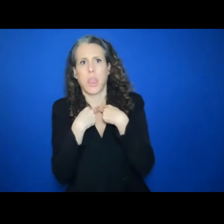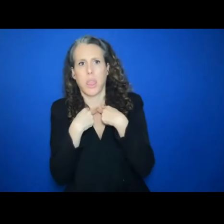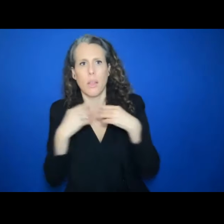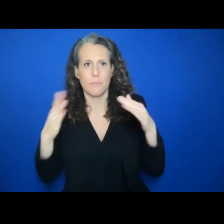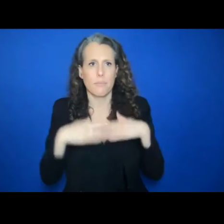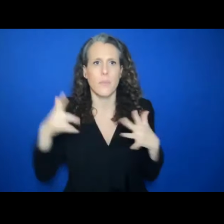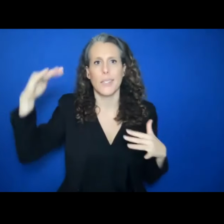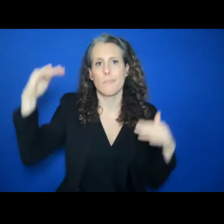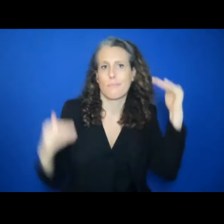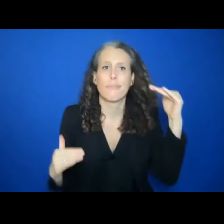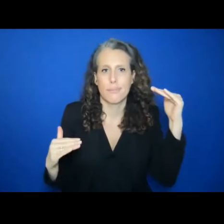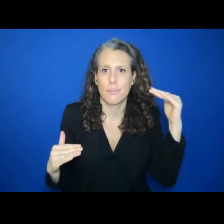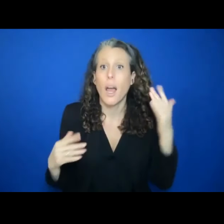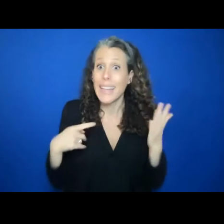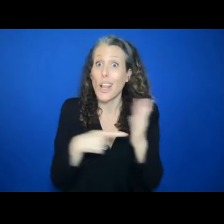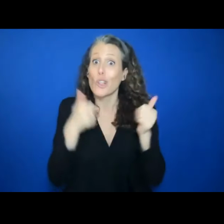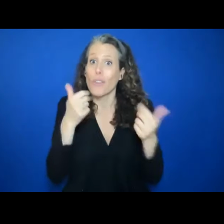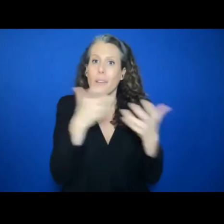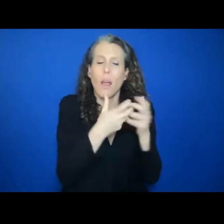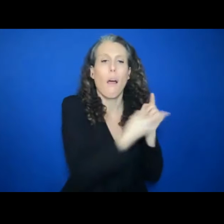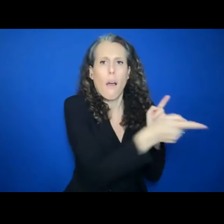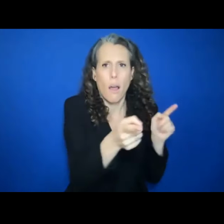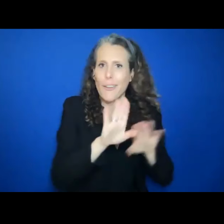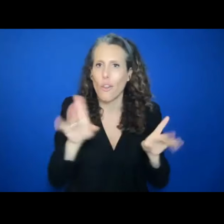some. And also big data.